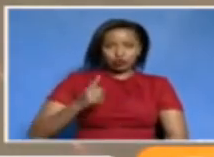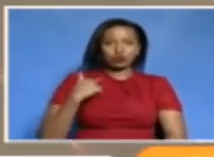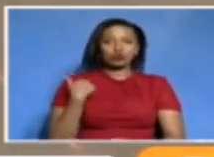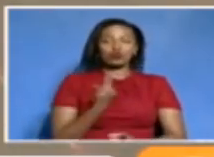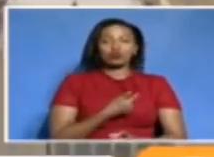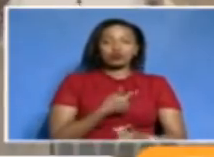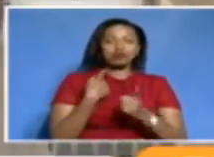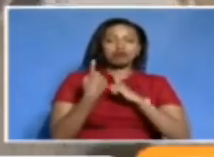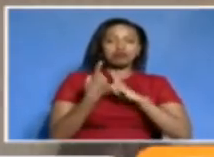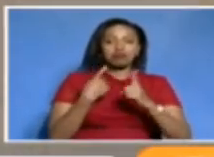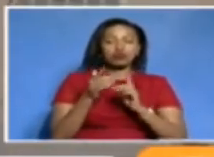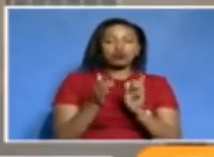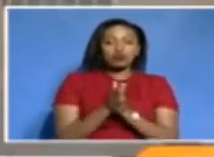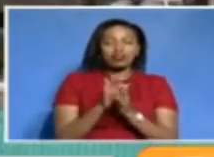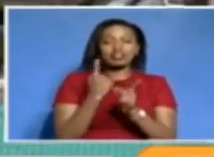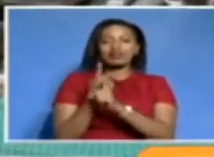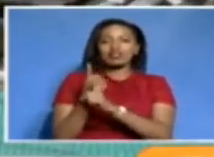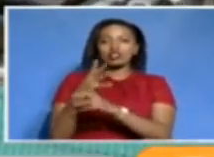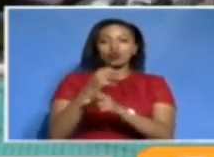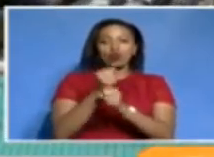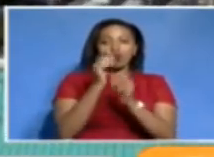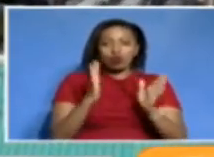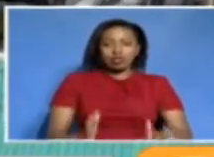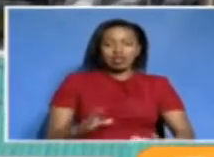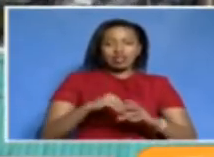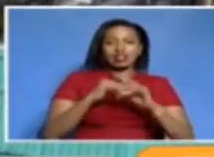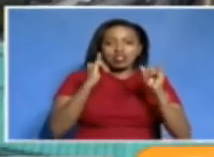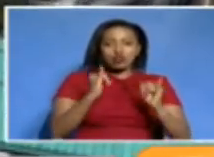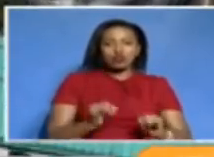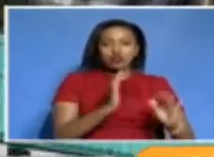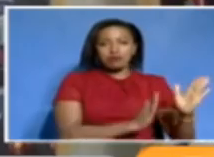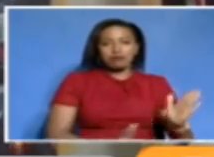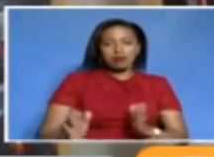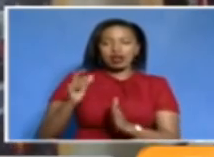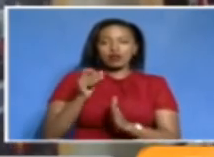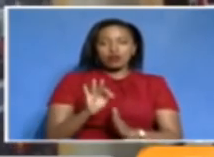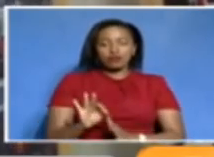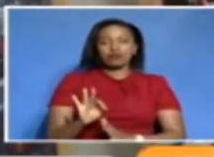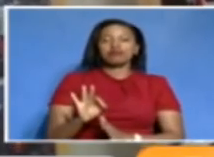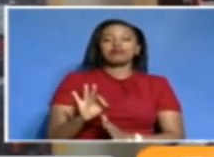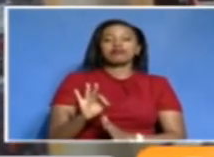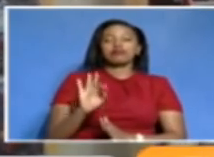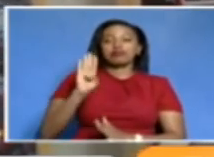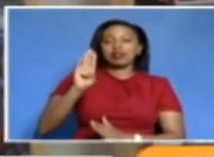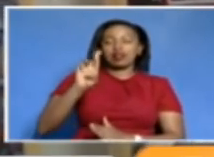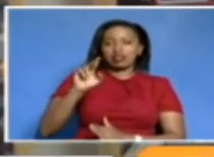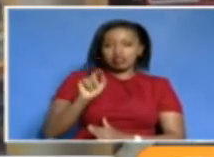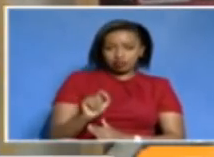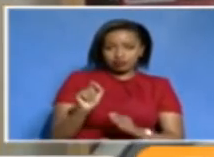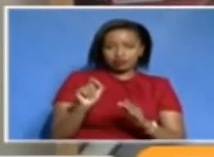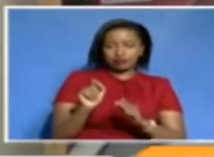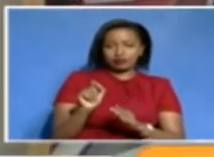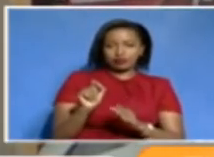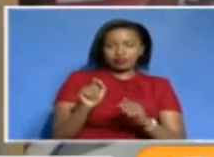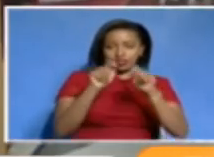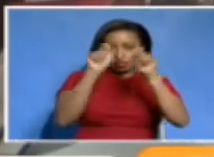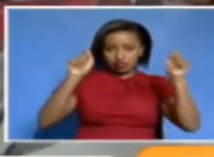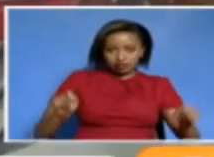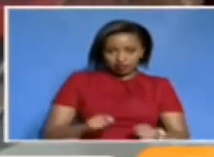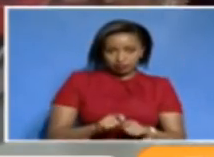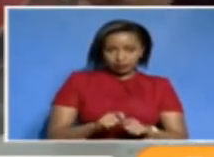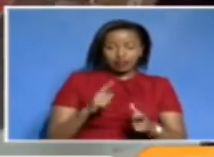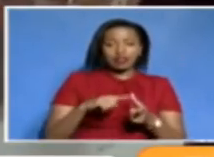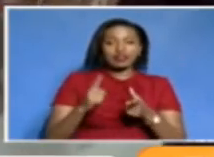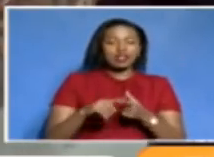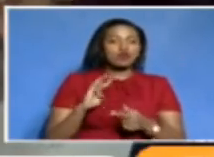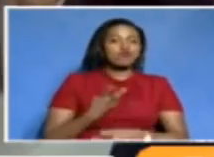main stakeholders in the new plan for a bus rapid transit system. This is what we expect the case of Thika Road because... And we learned from